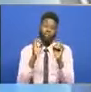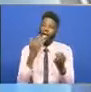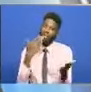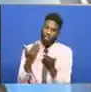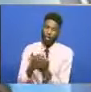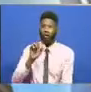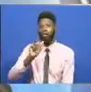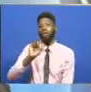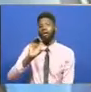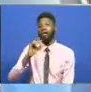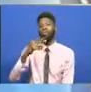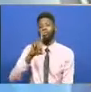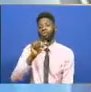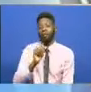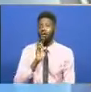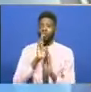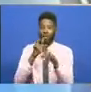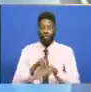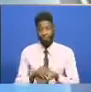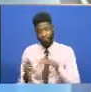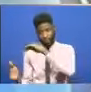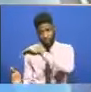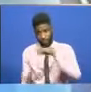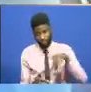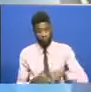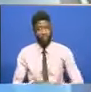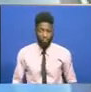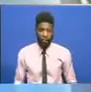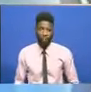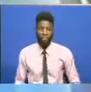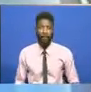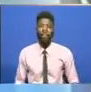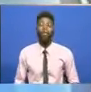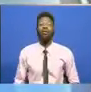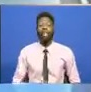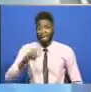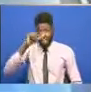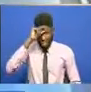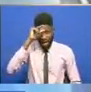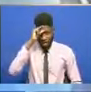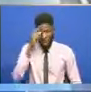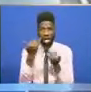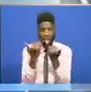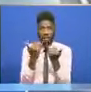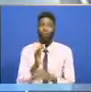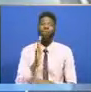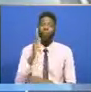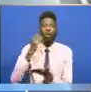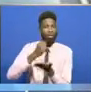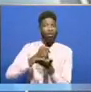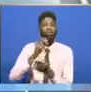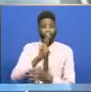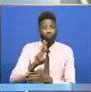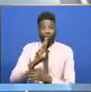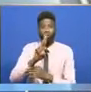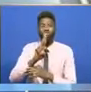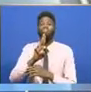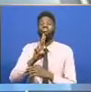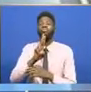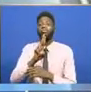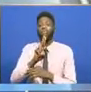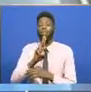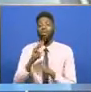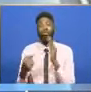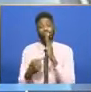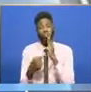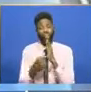that report. From Education Matters, let's now focus on security issues, where the government will deploy modern technologies, among them use of